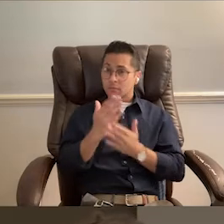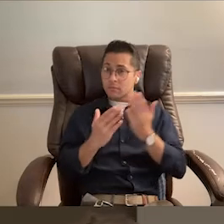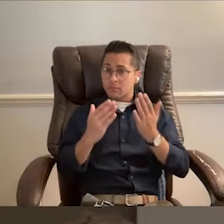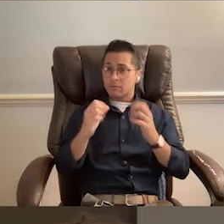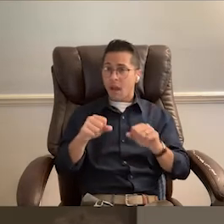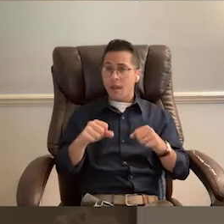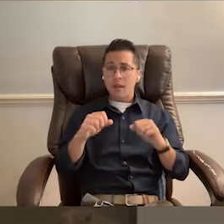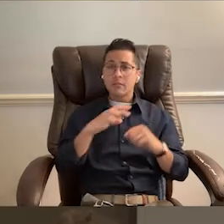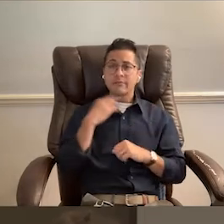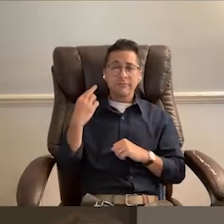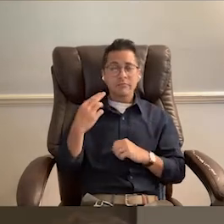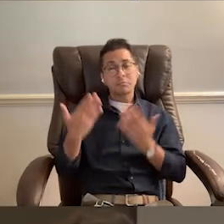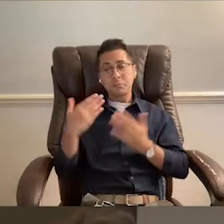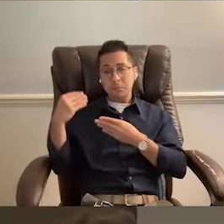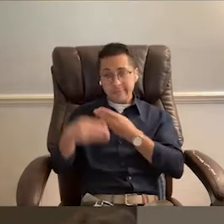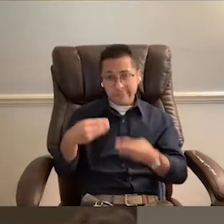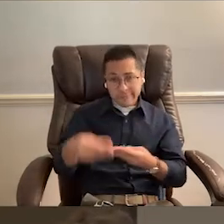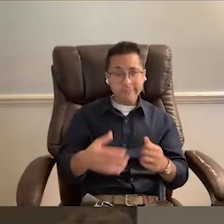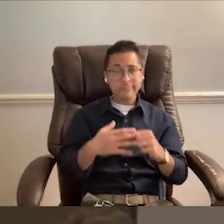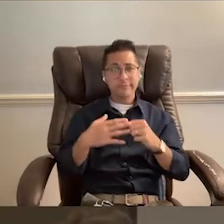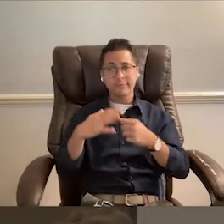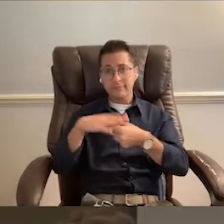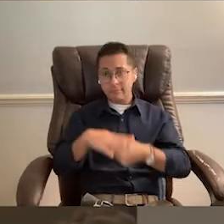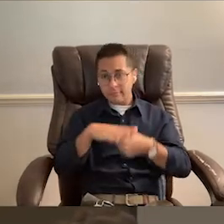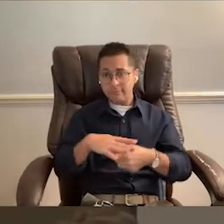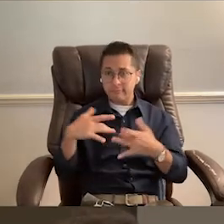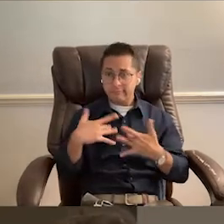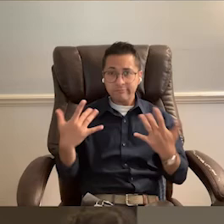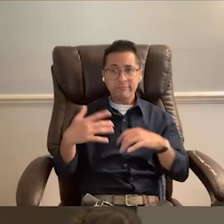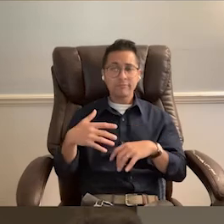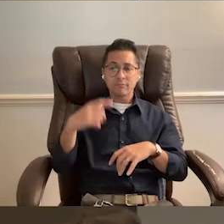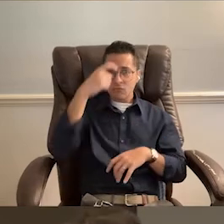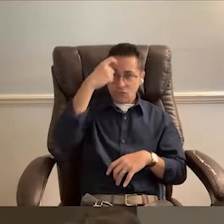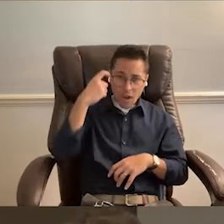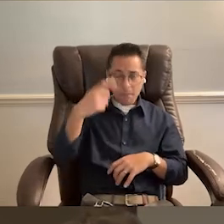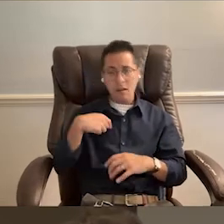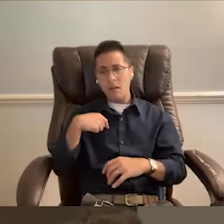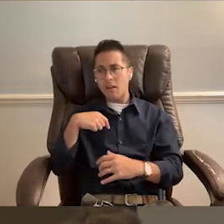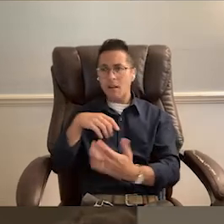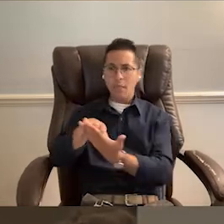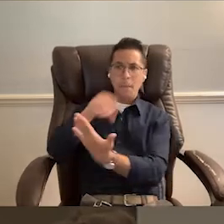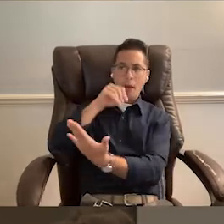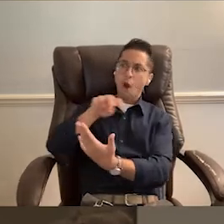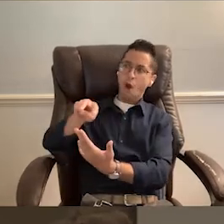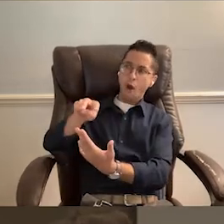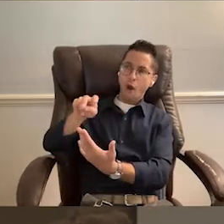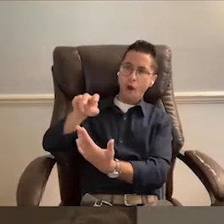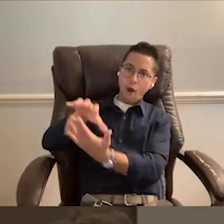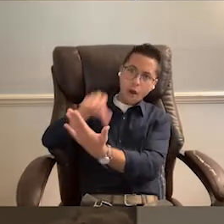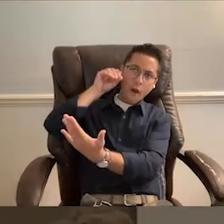language, and being spiteful and seeking revenge. Some risk factors can be genetics,